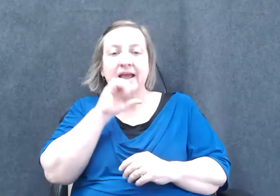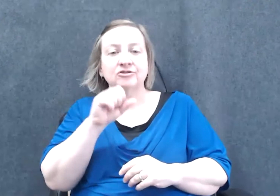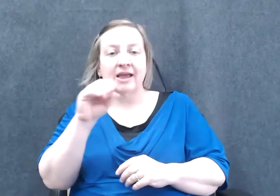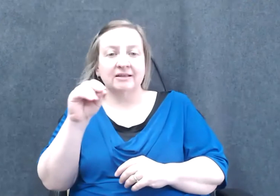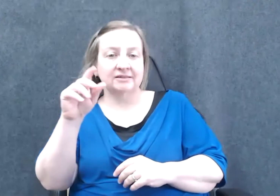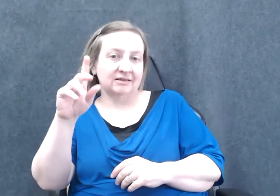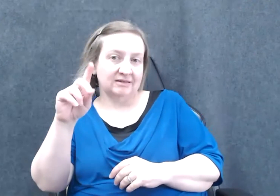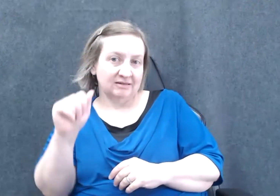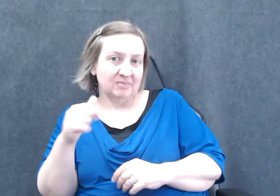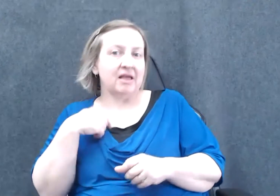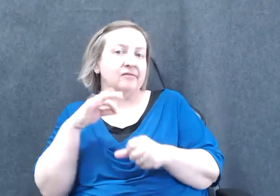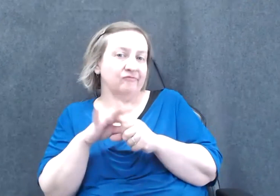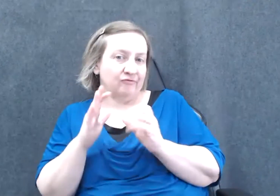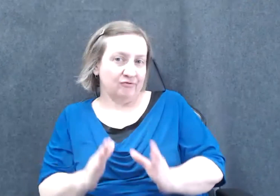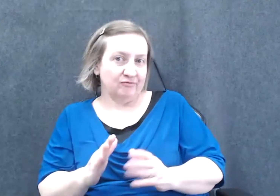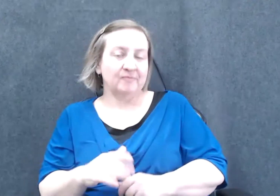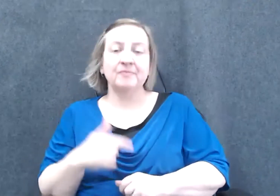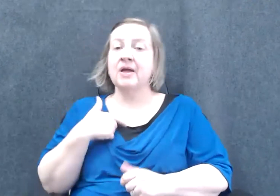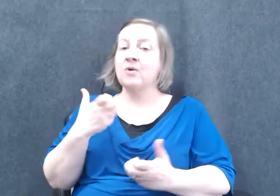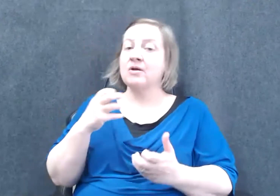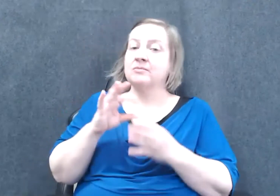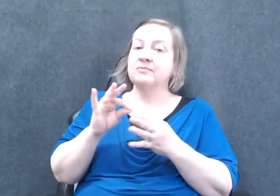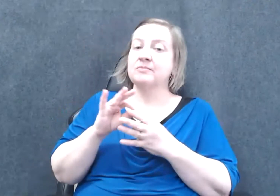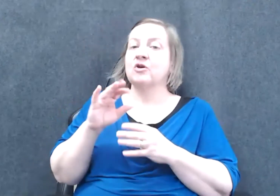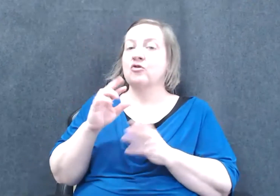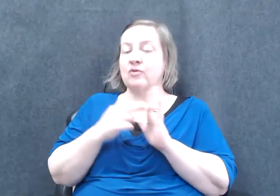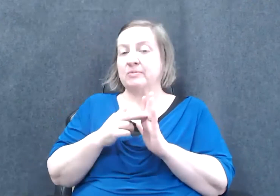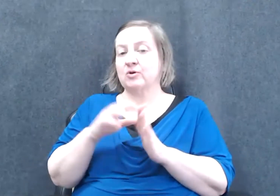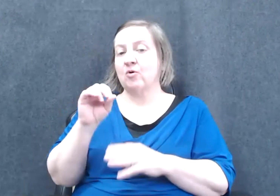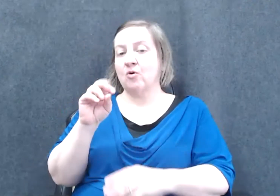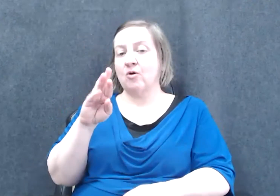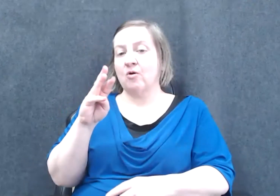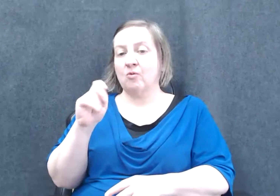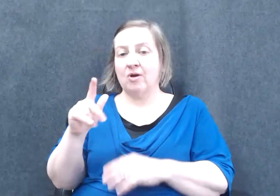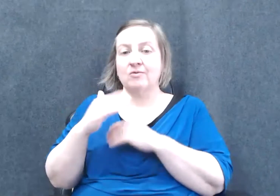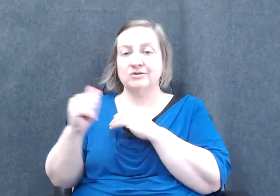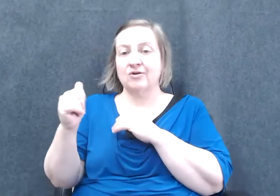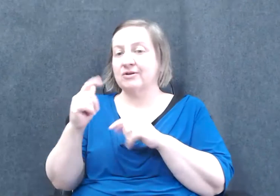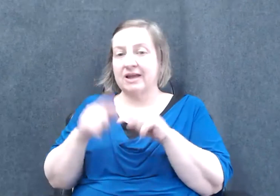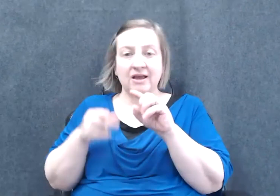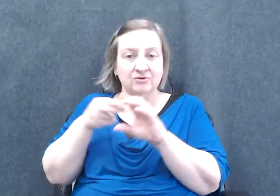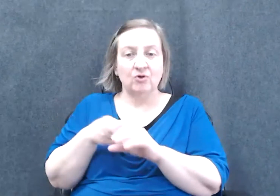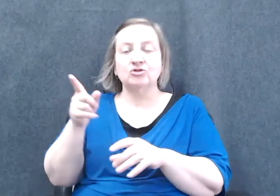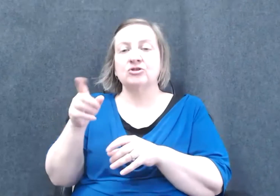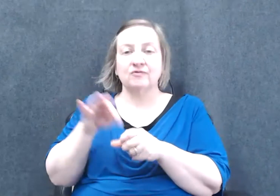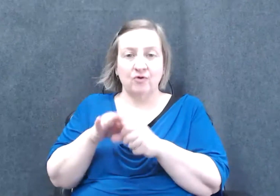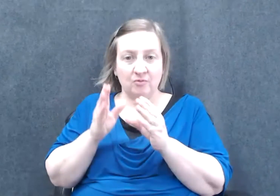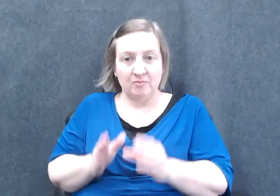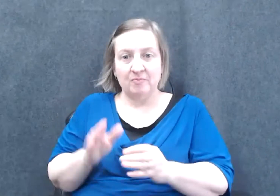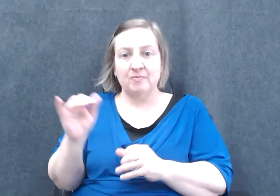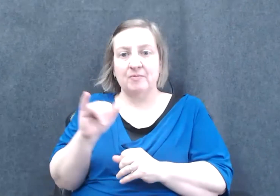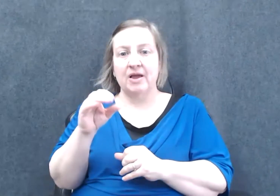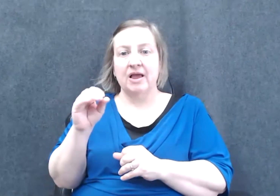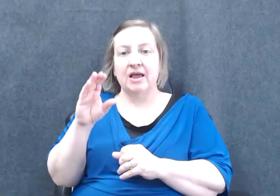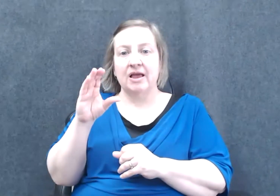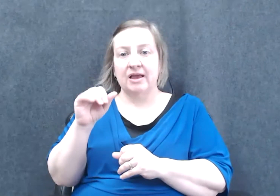to alert everyone, as I mentioned earlier, Representative Orwell was called away and is not able to join us. She is also a voting member. And then